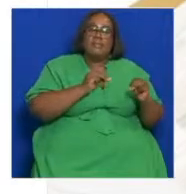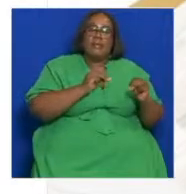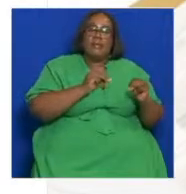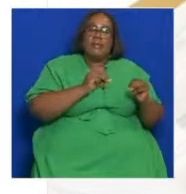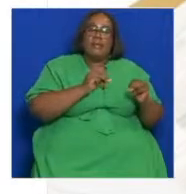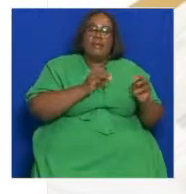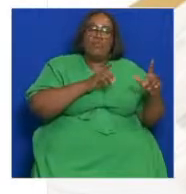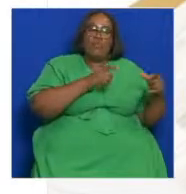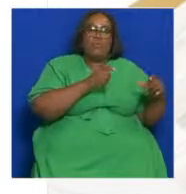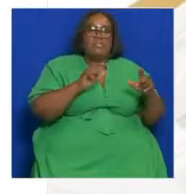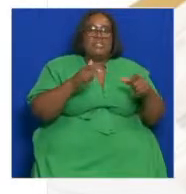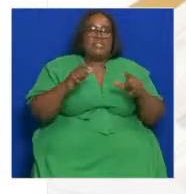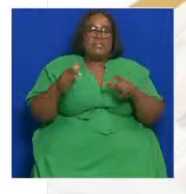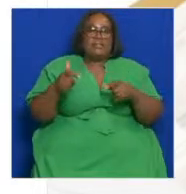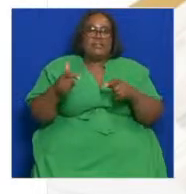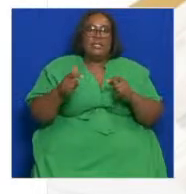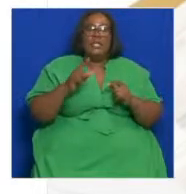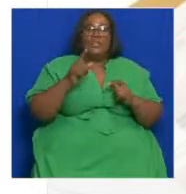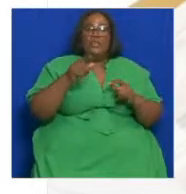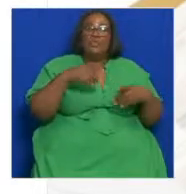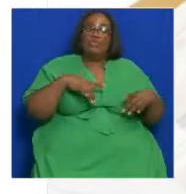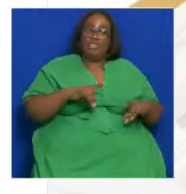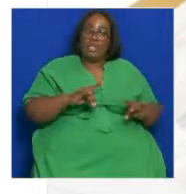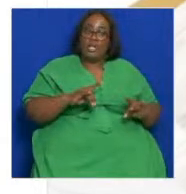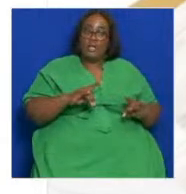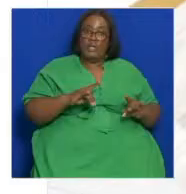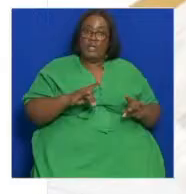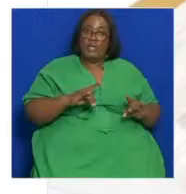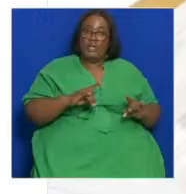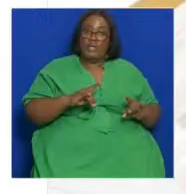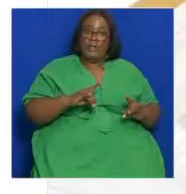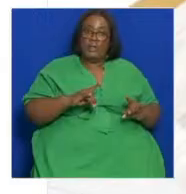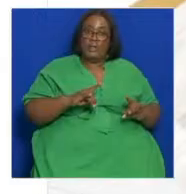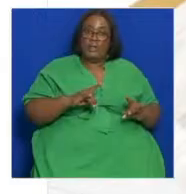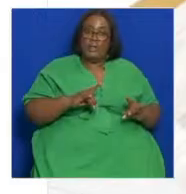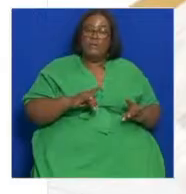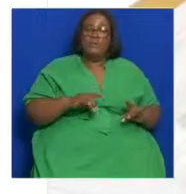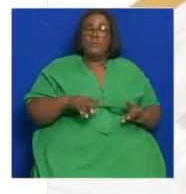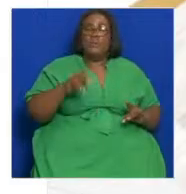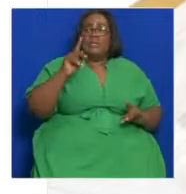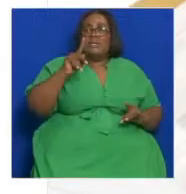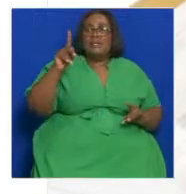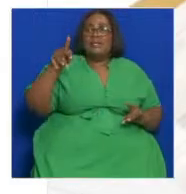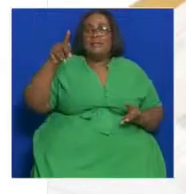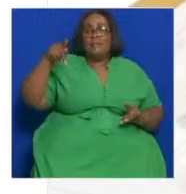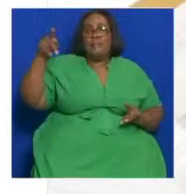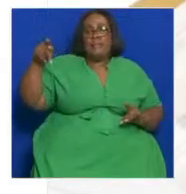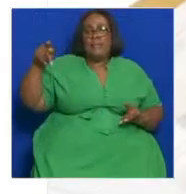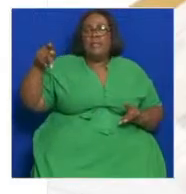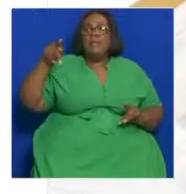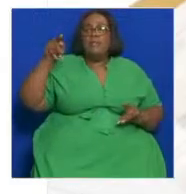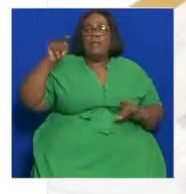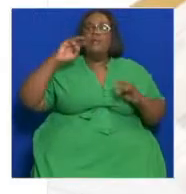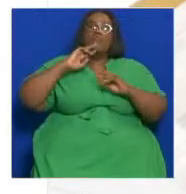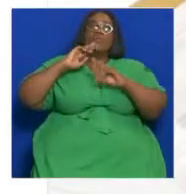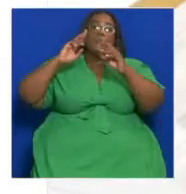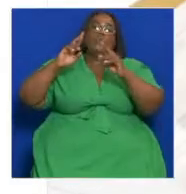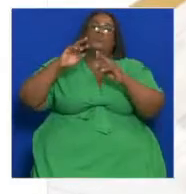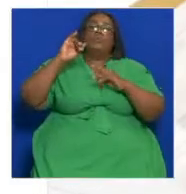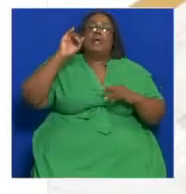report. That is correct. So the DDPPs report directly to the ID.